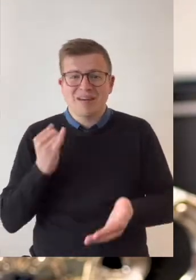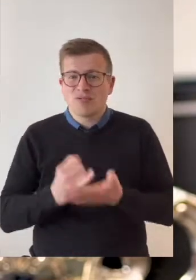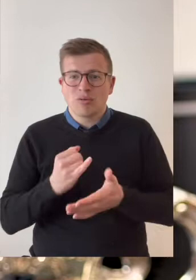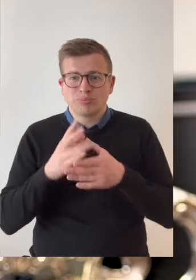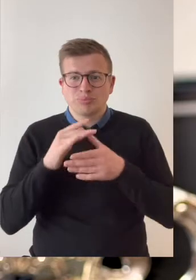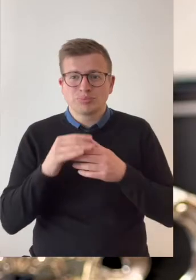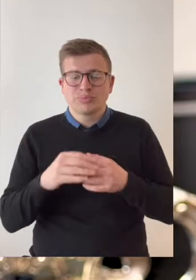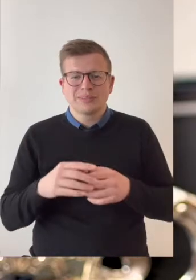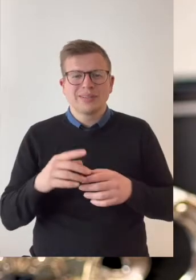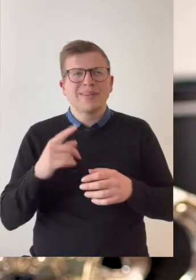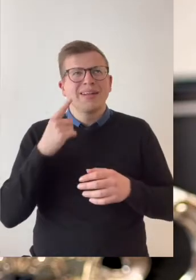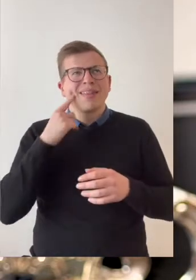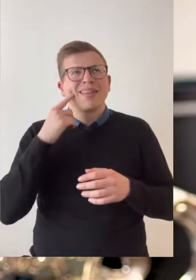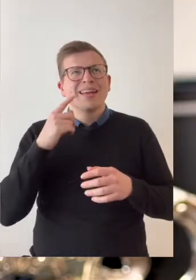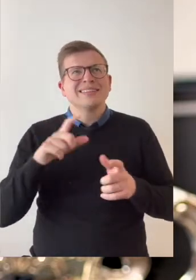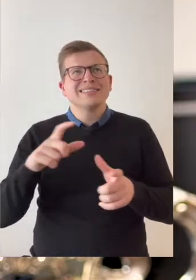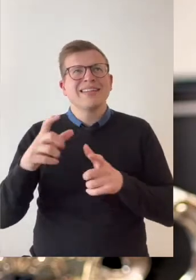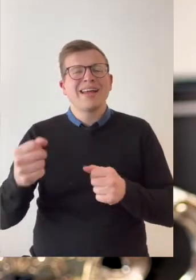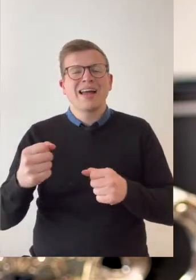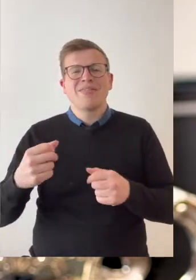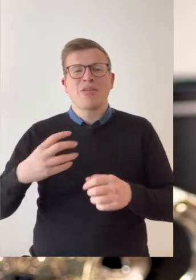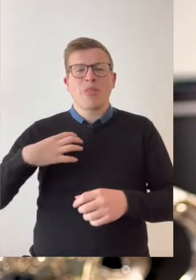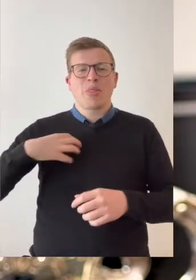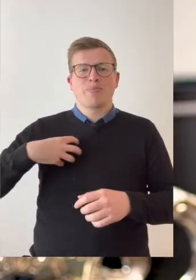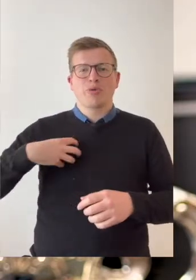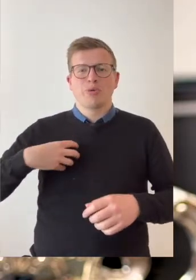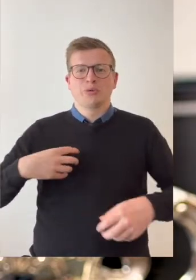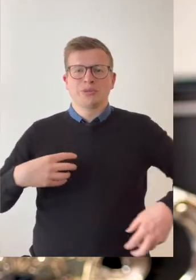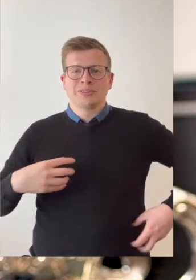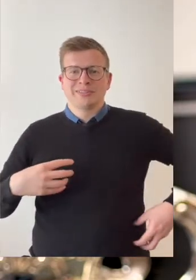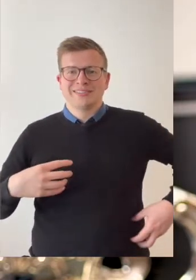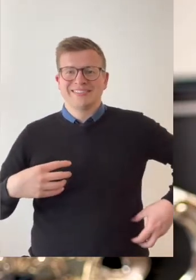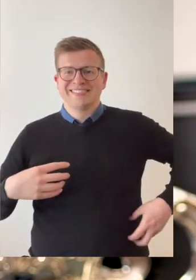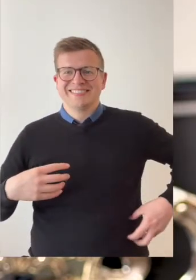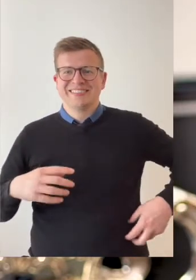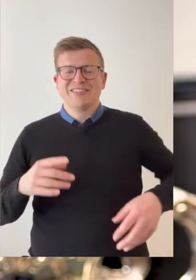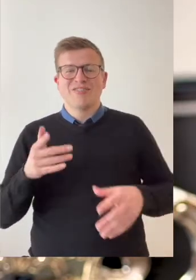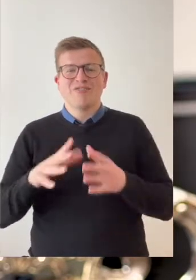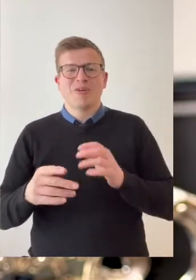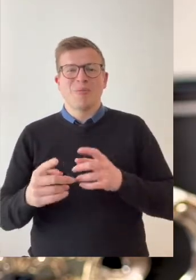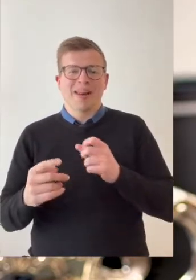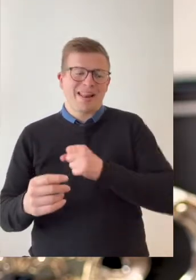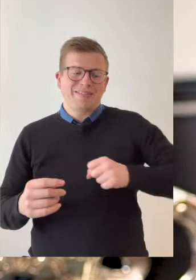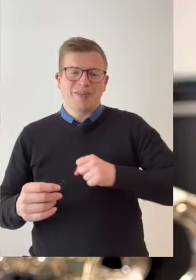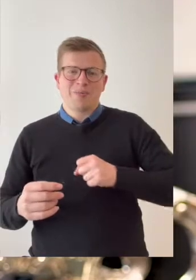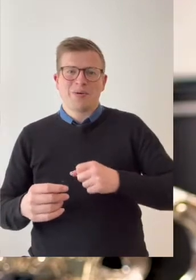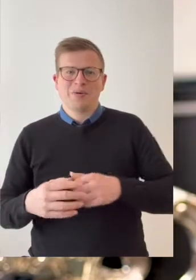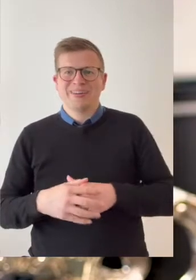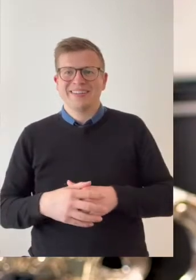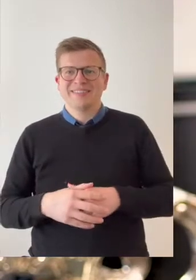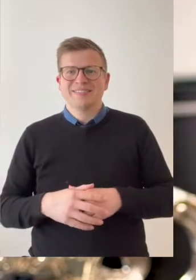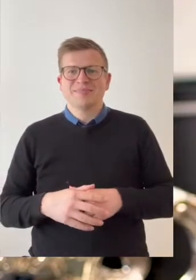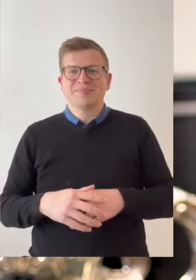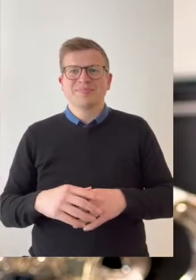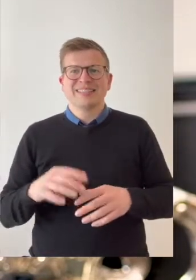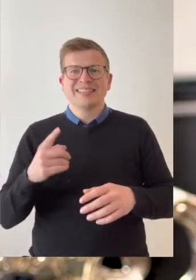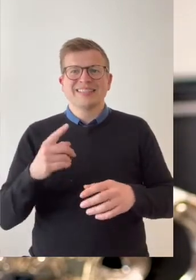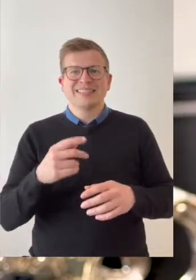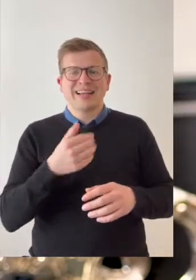think I've still got the bruise, little bruise, from his left elbow. You